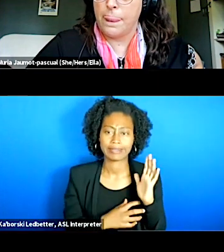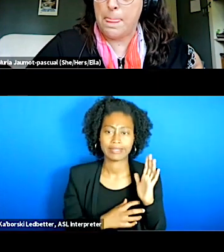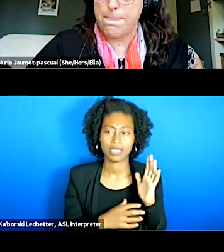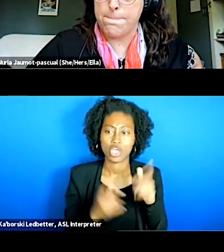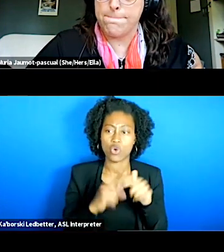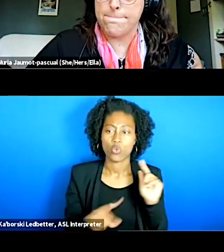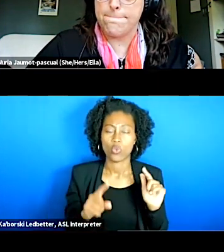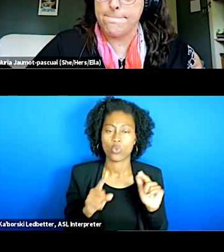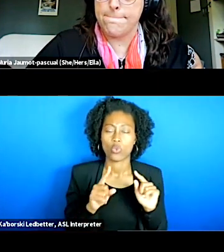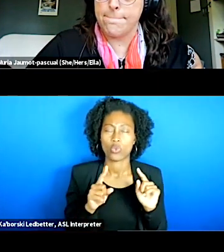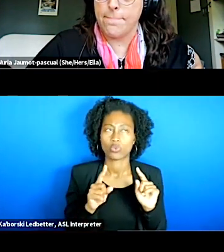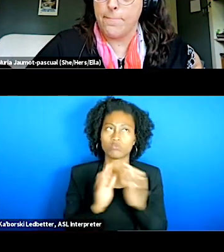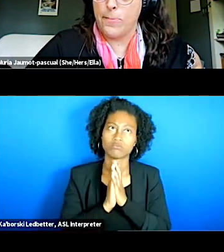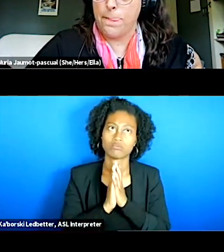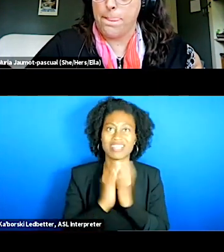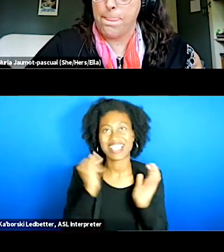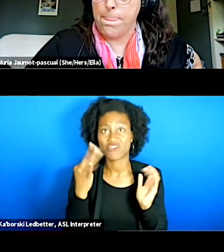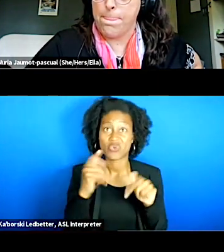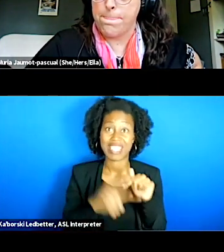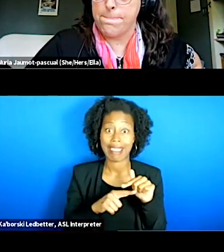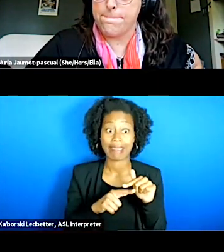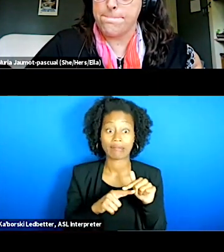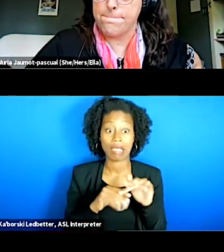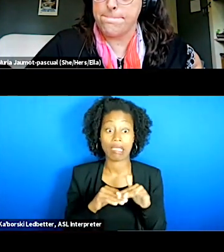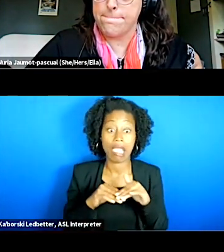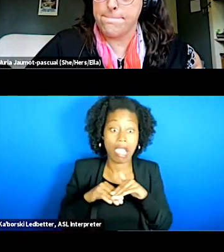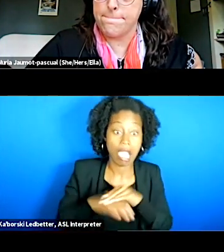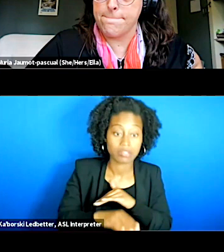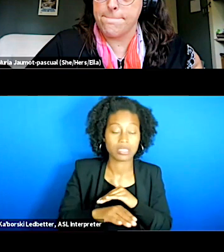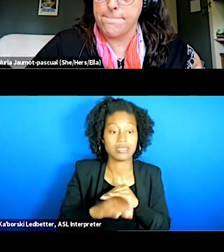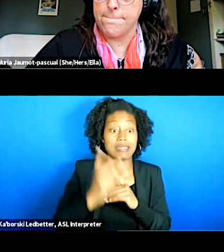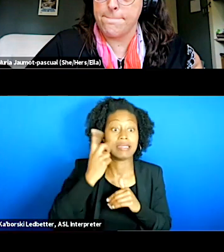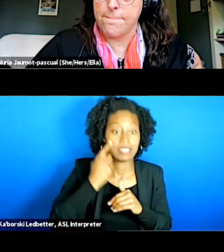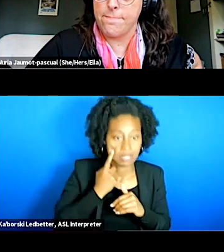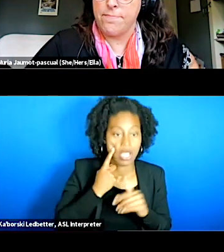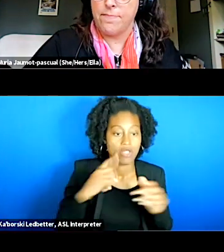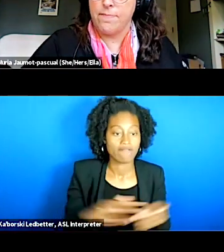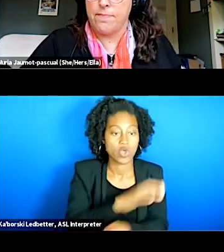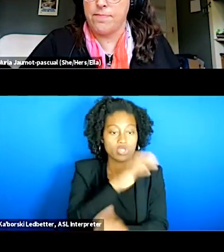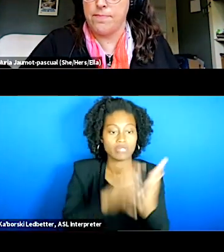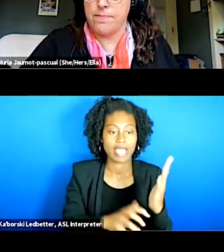your process for when you can't necessarily access the full text?